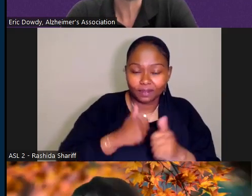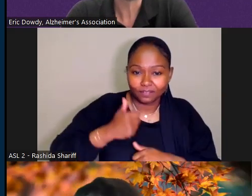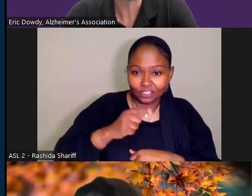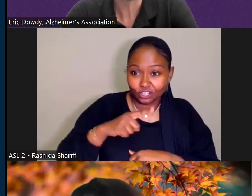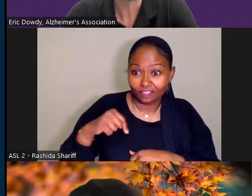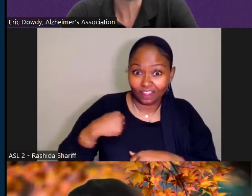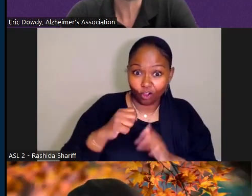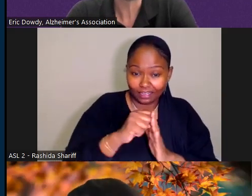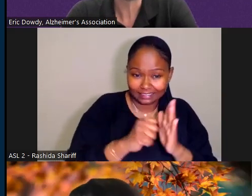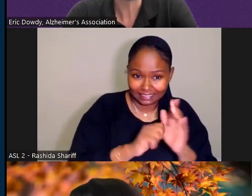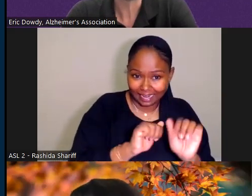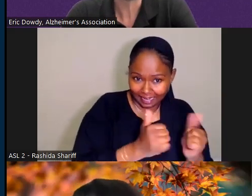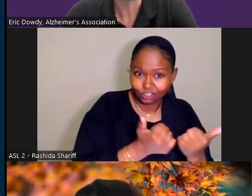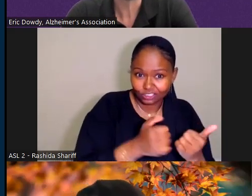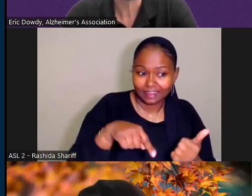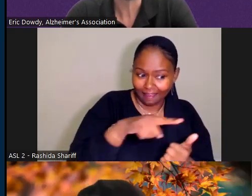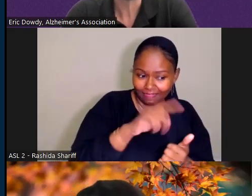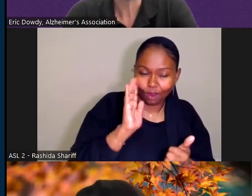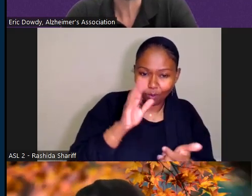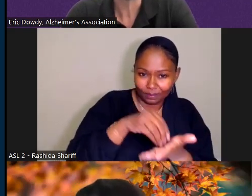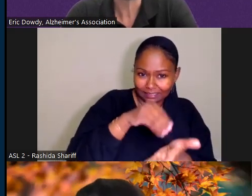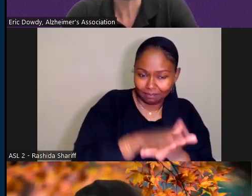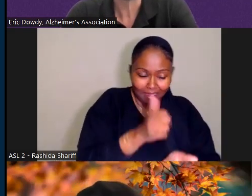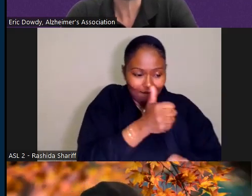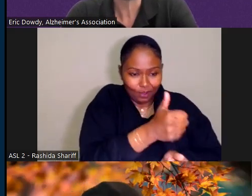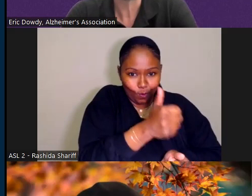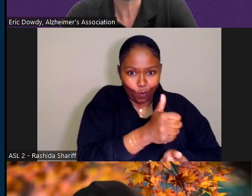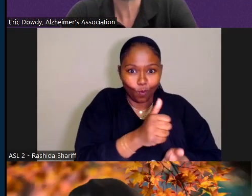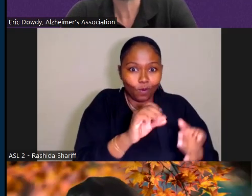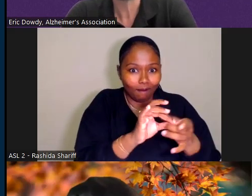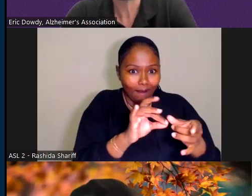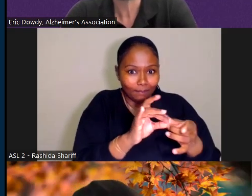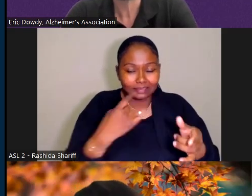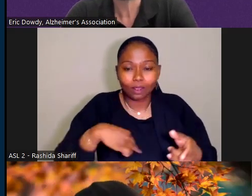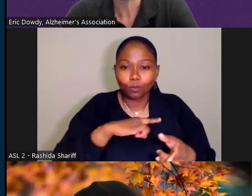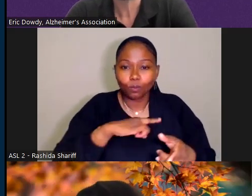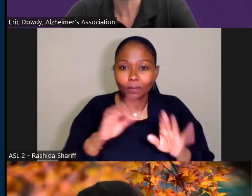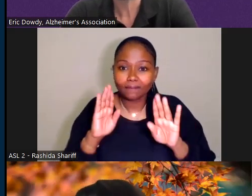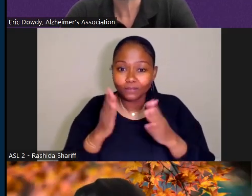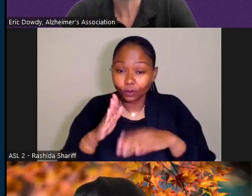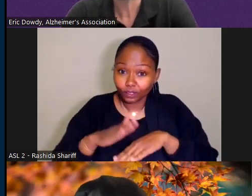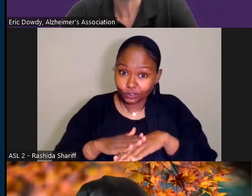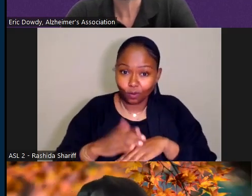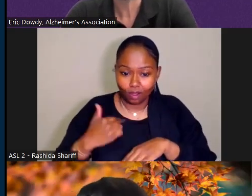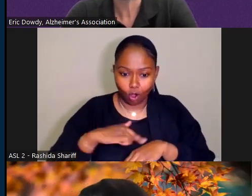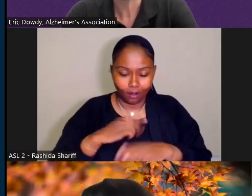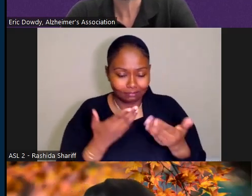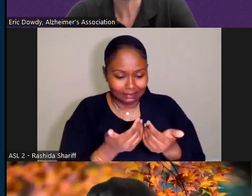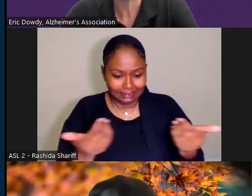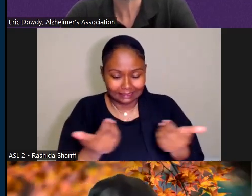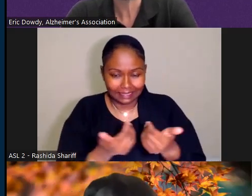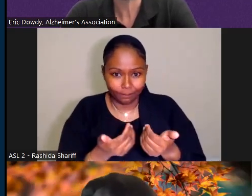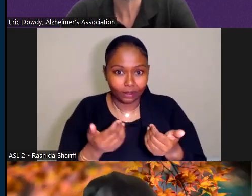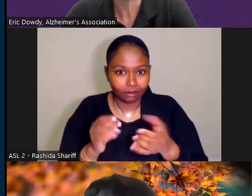agency, and so they will be submitting their own comments, and we will be focused on our separate comments, and that